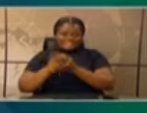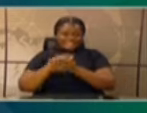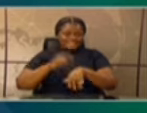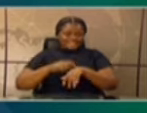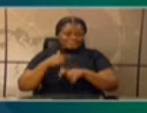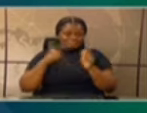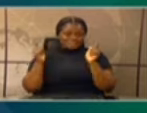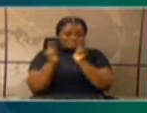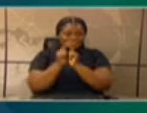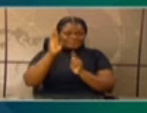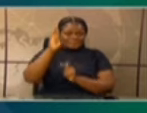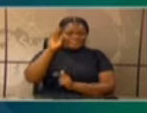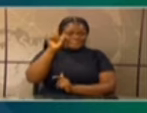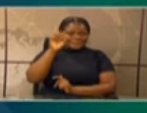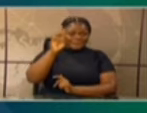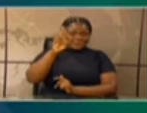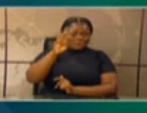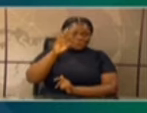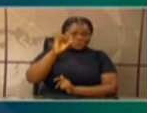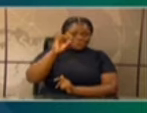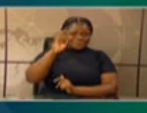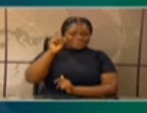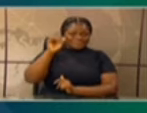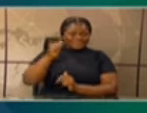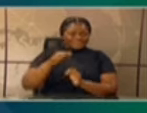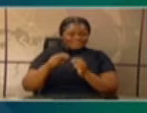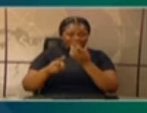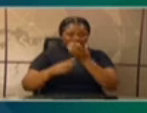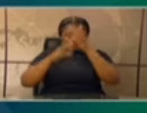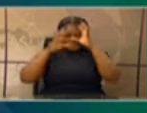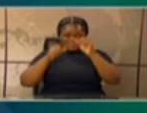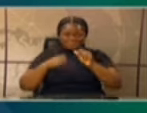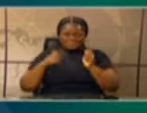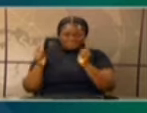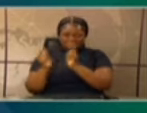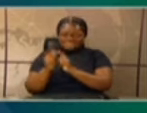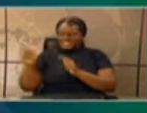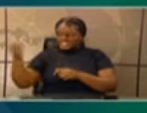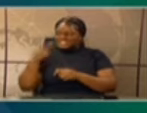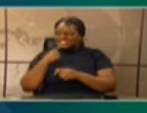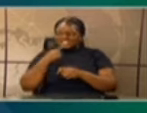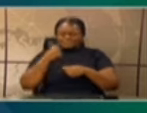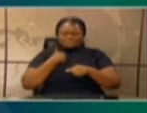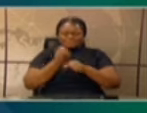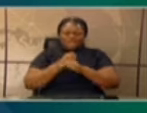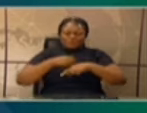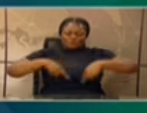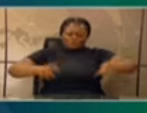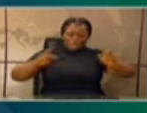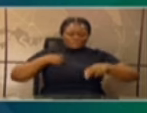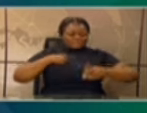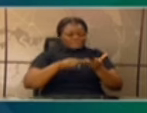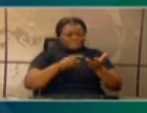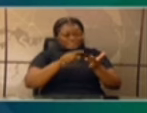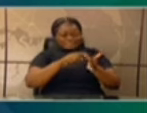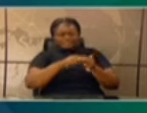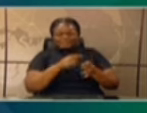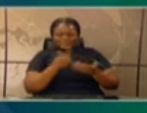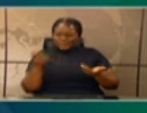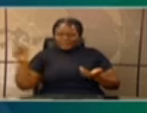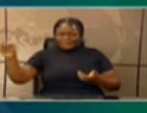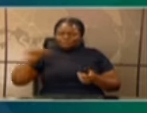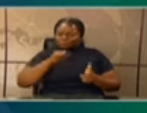a captain of Dimirica. I can't TV, Sony, radio, so say the concrete. Maybe we put your friend to me with some years of captain. I didn't mean